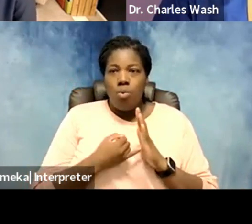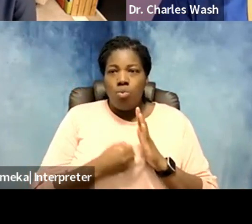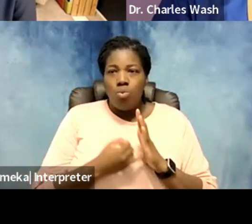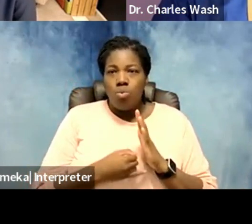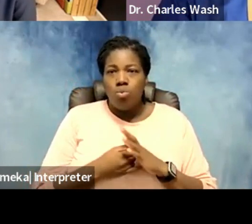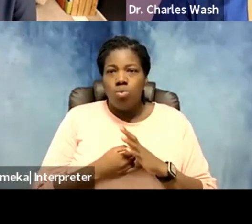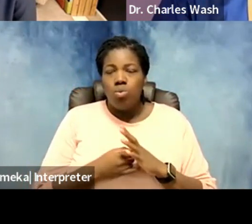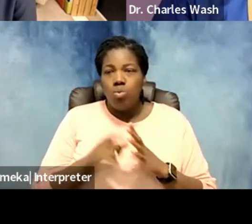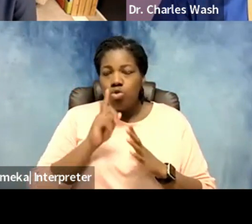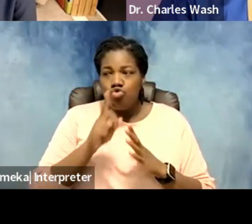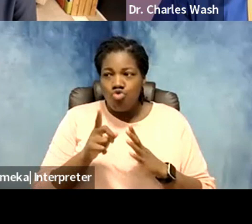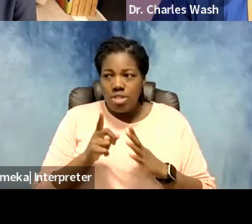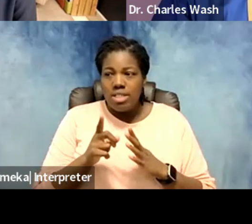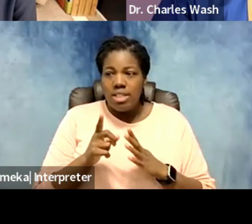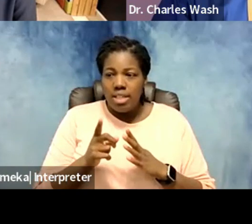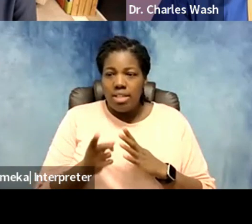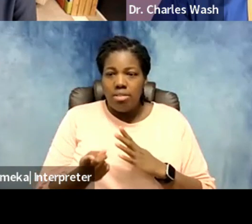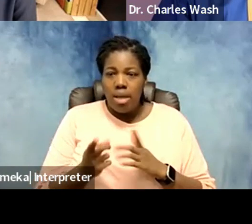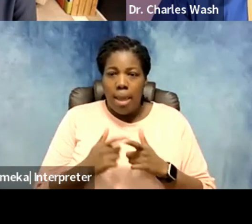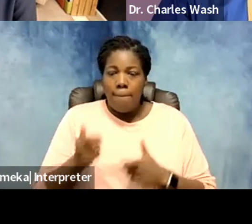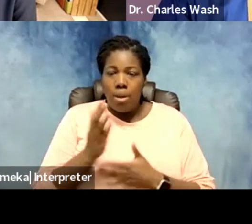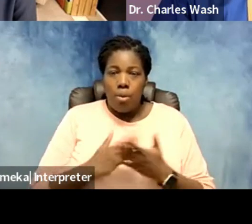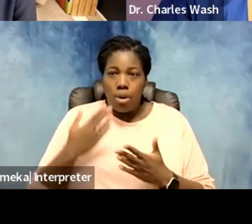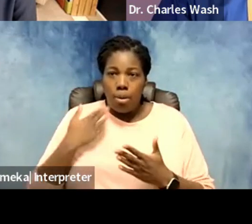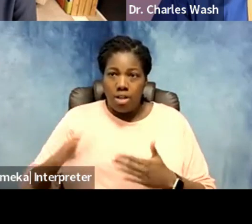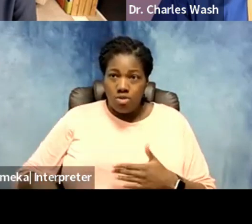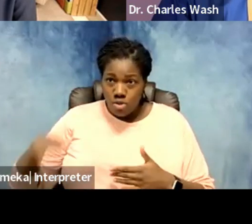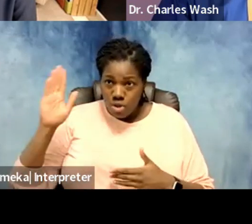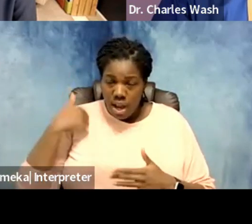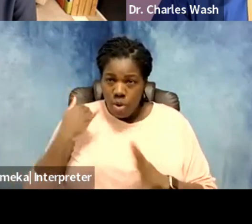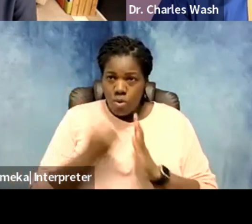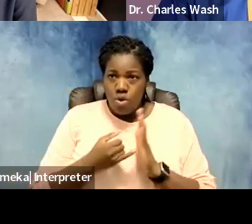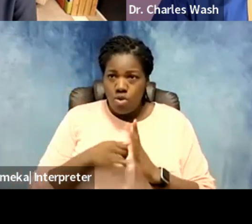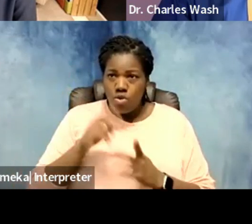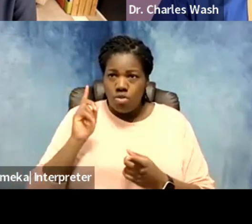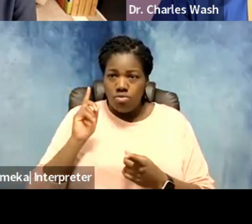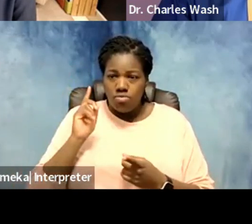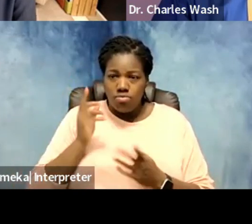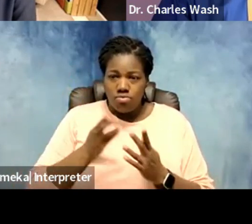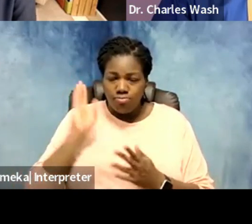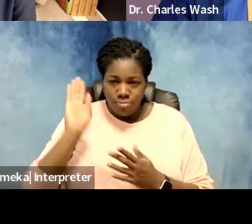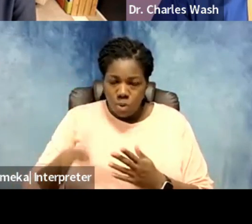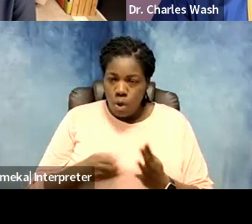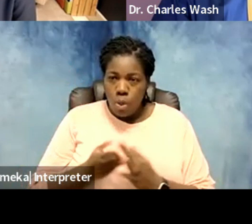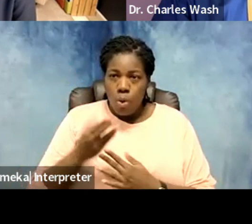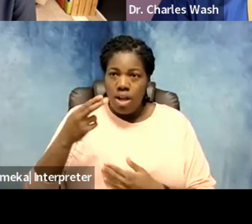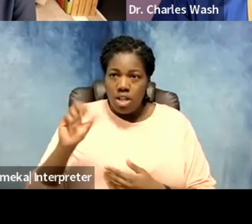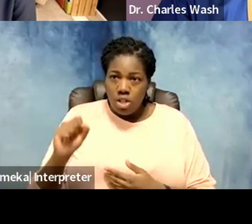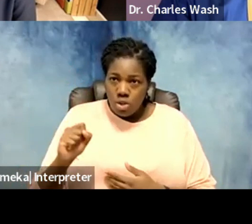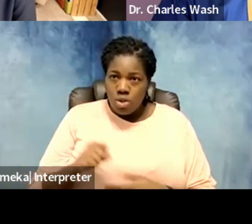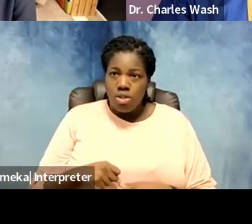a big proponent of my childhood. I was into art all the way through high school. Did, you know, higher